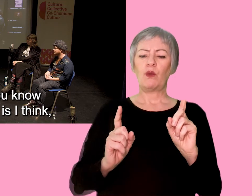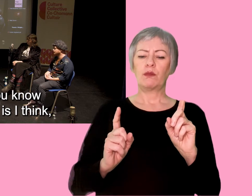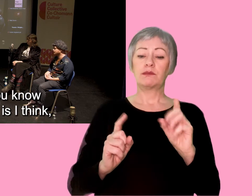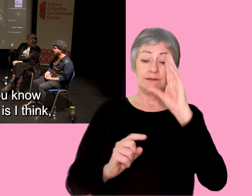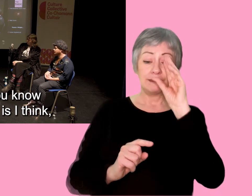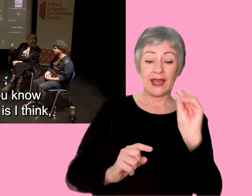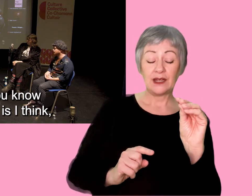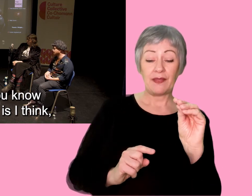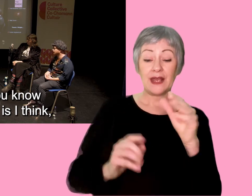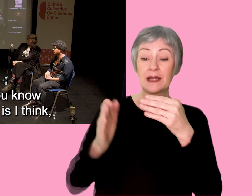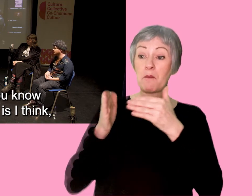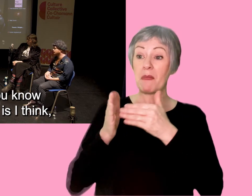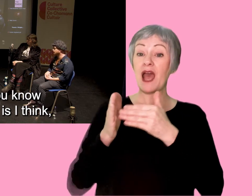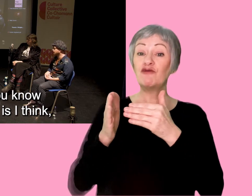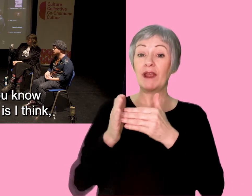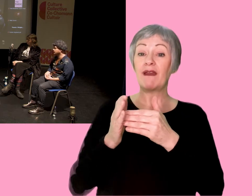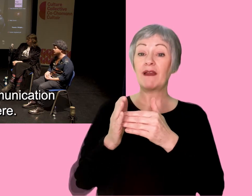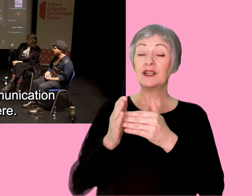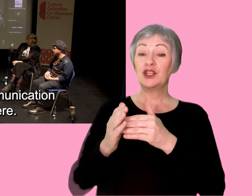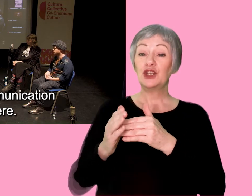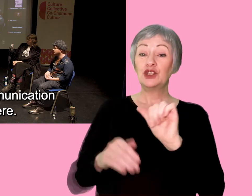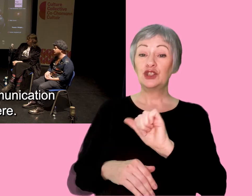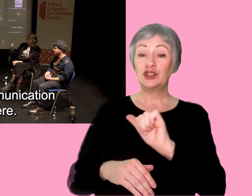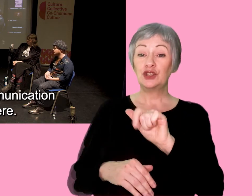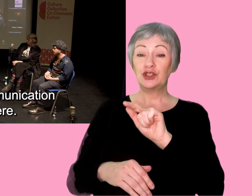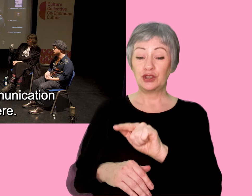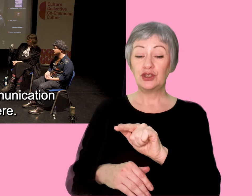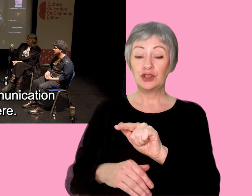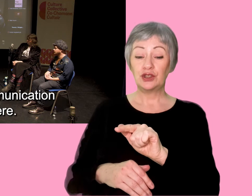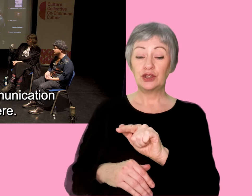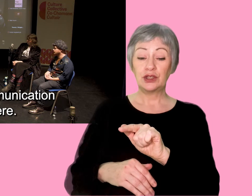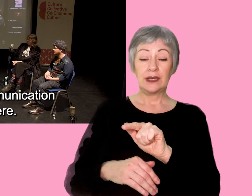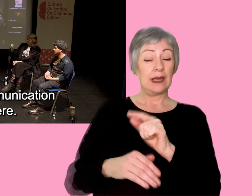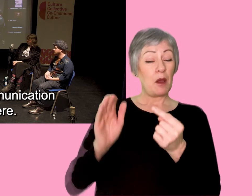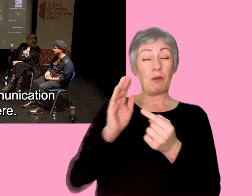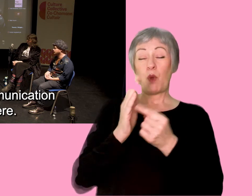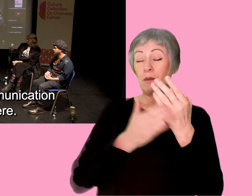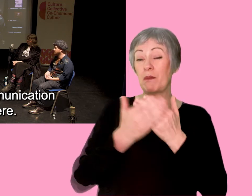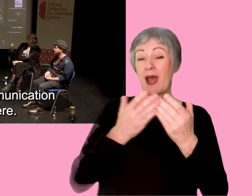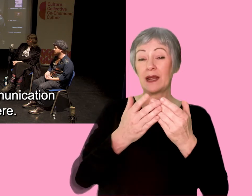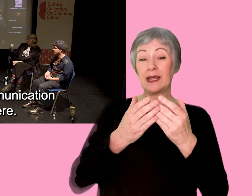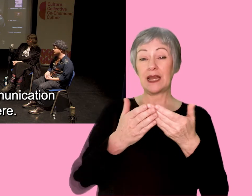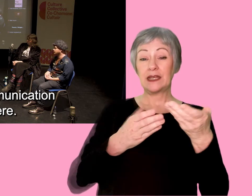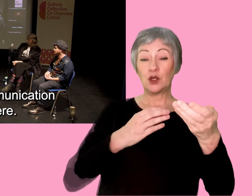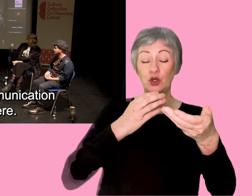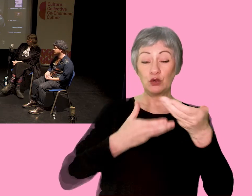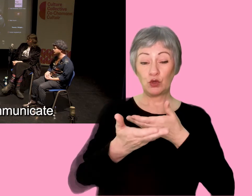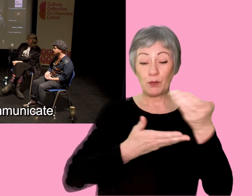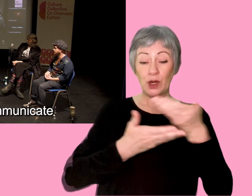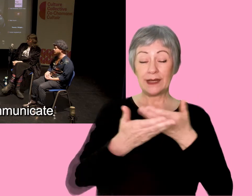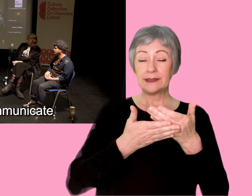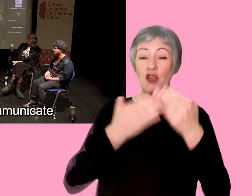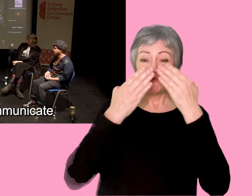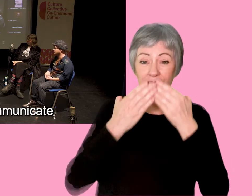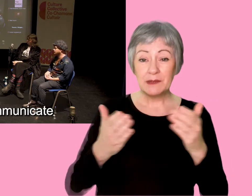the barrier. But there is, I think, crucial part in any communication is the respect there. If